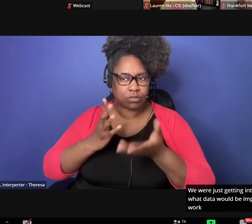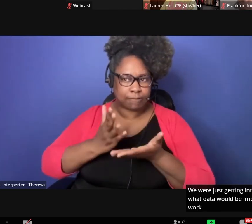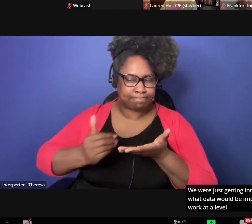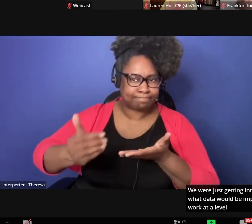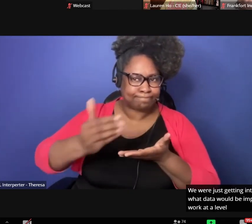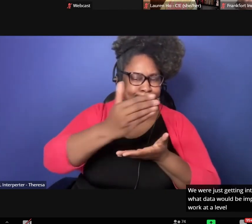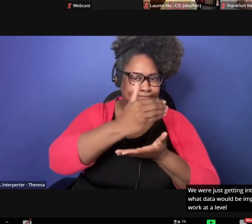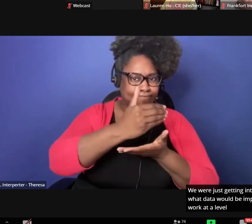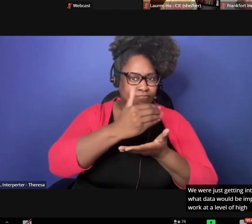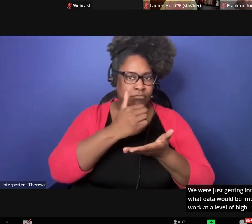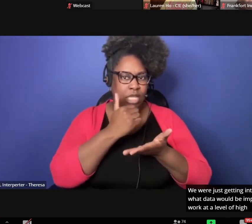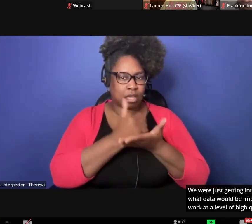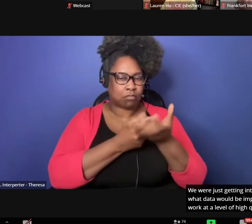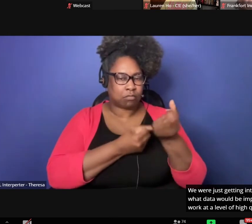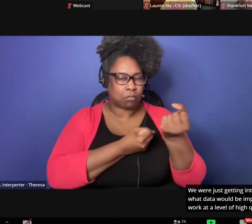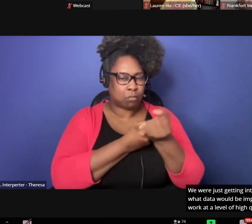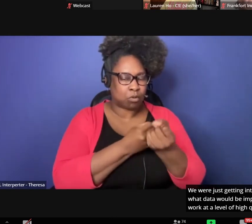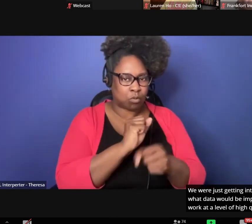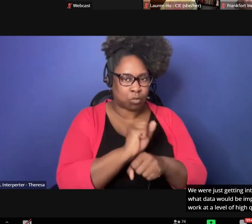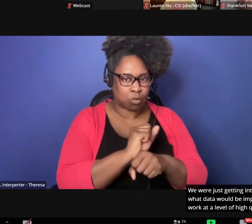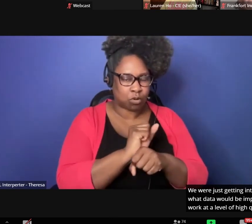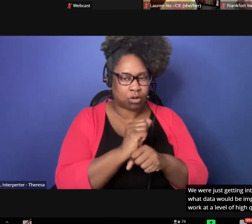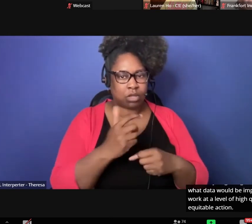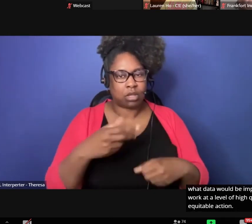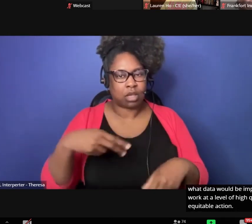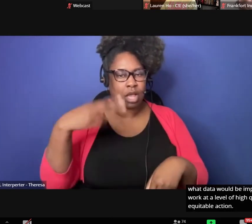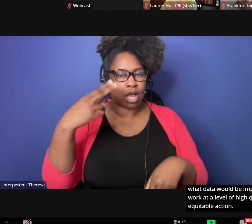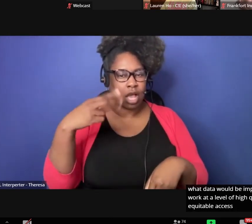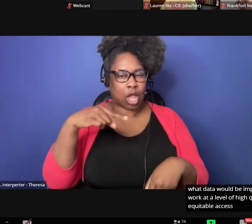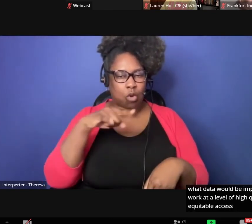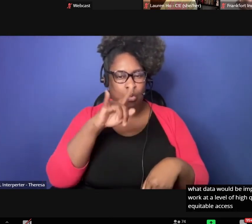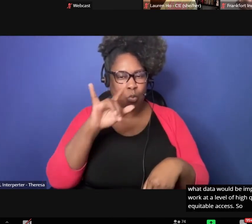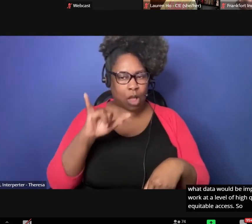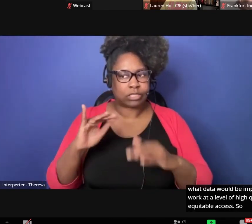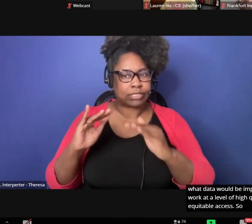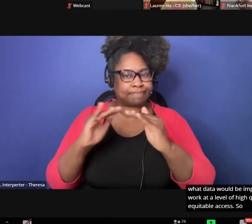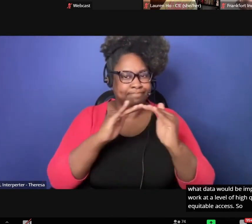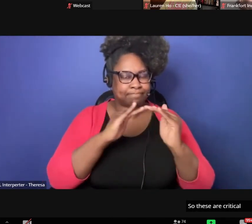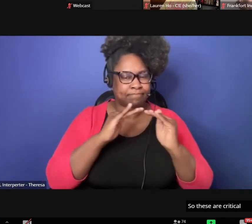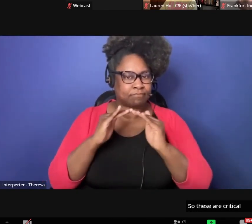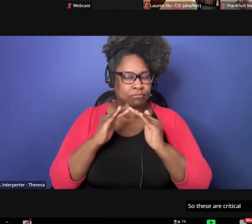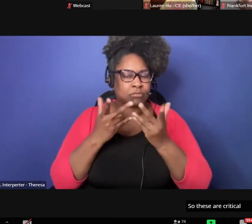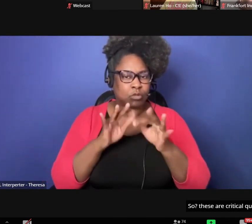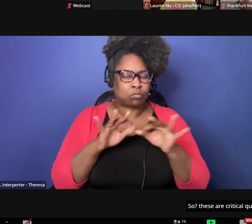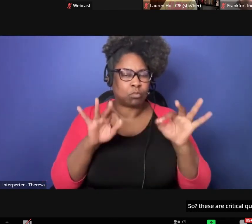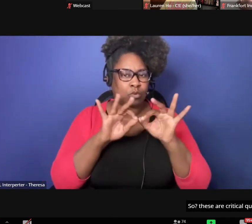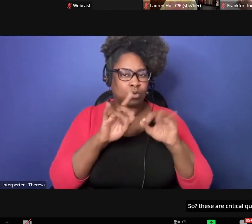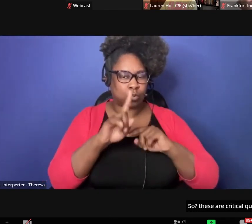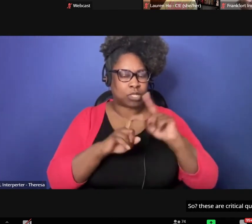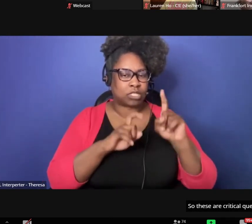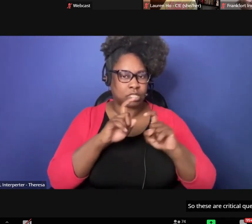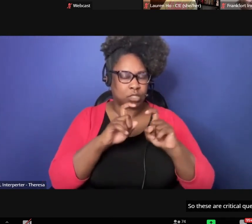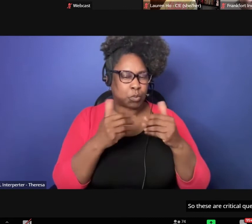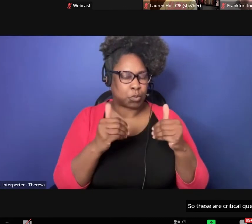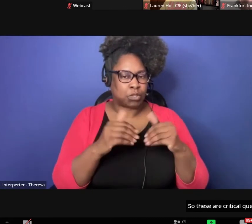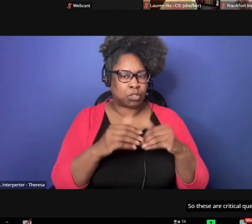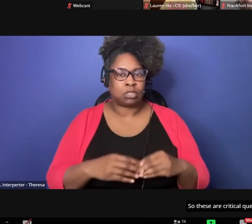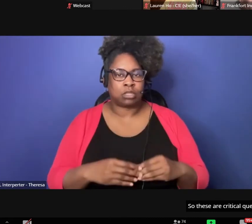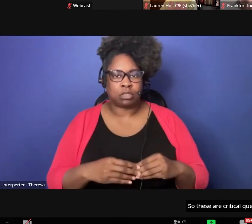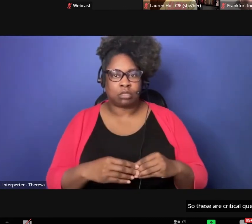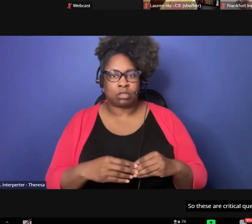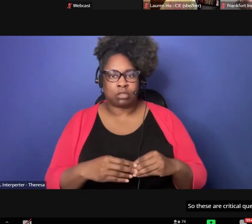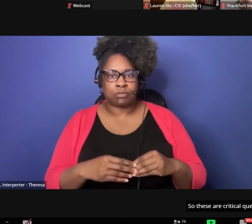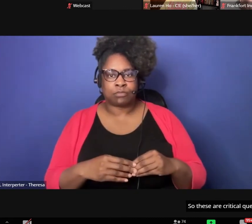level of high quality and with equitable access. So these are critical questions. I would invite